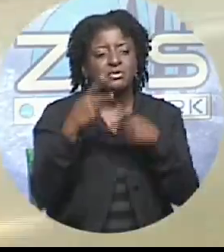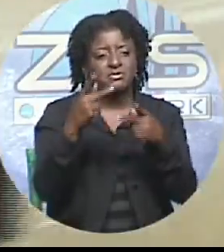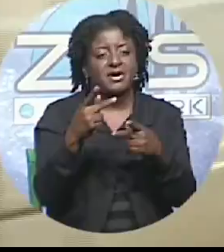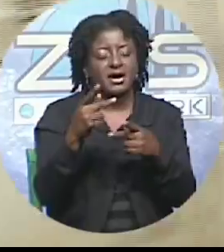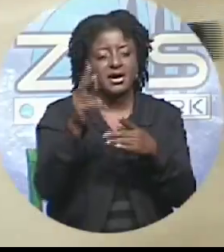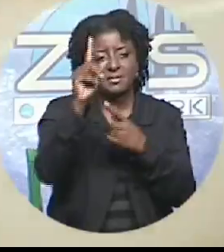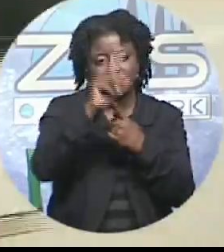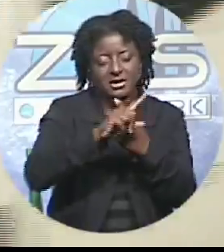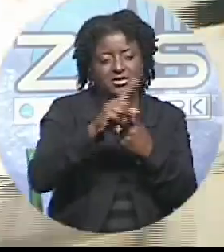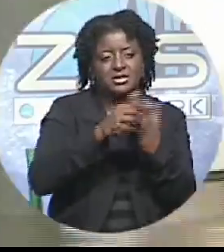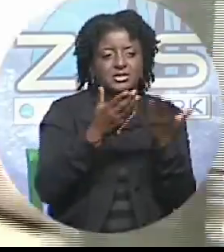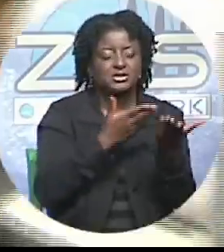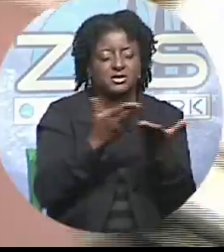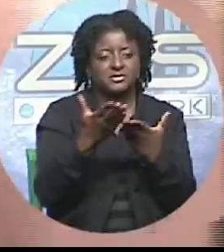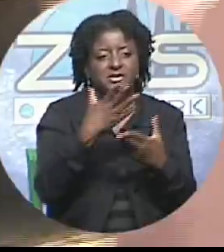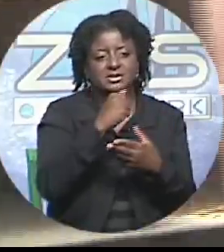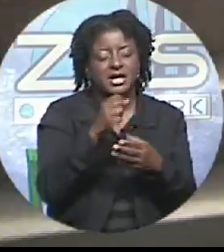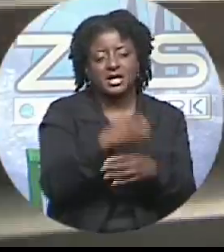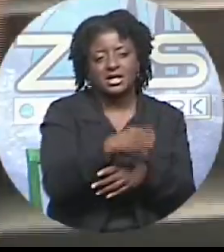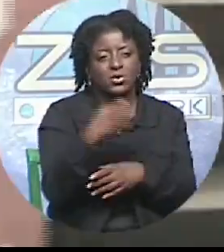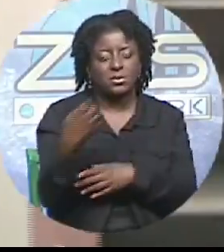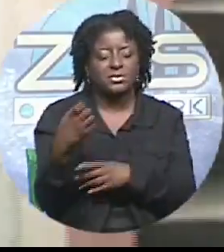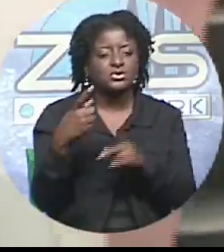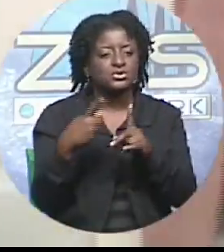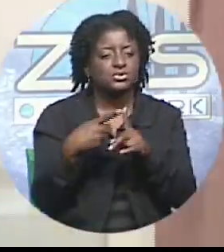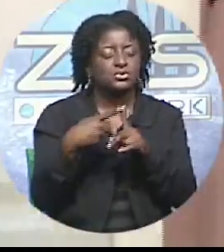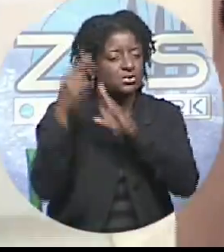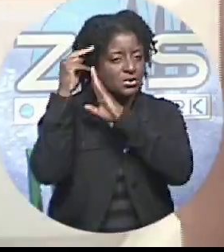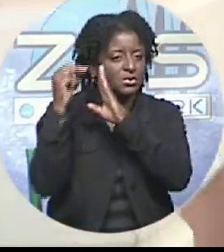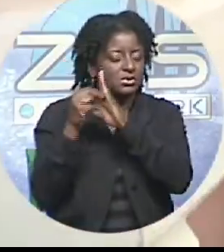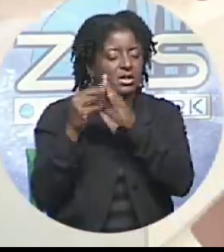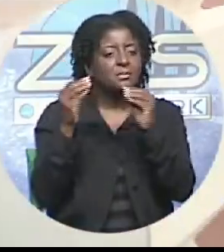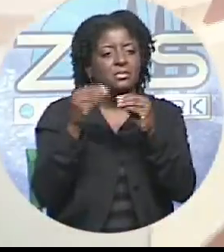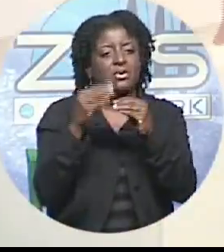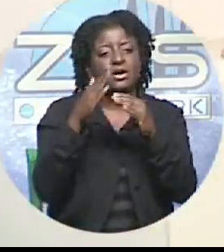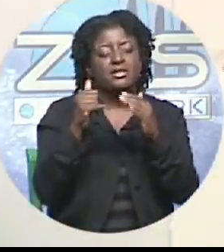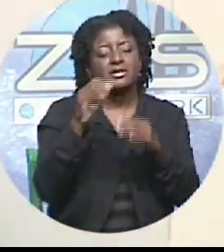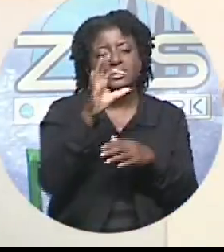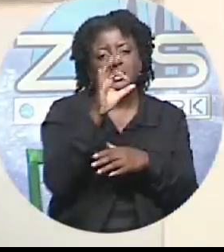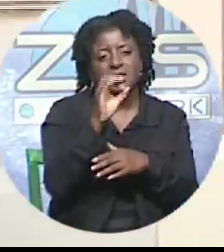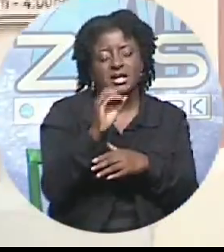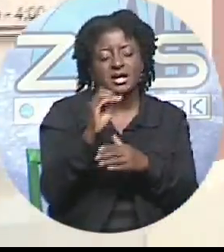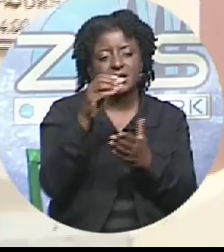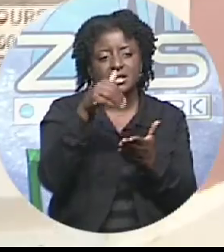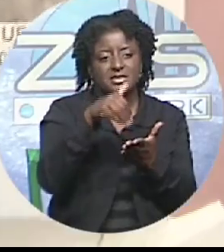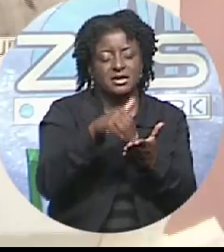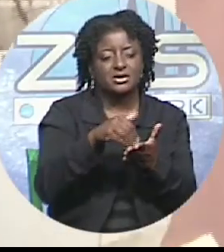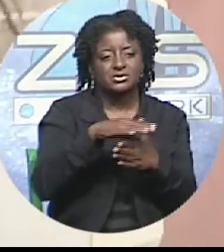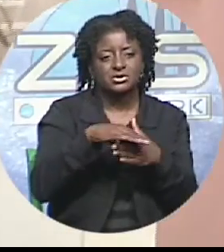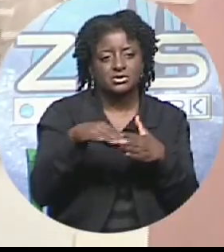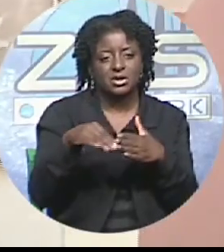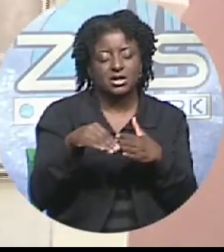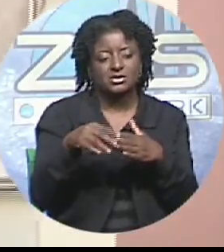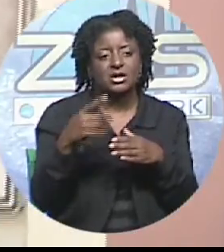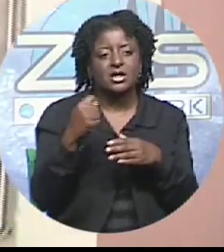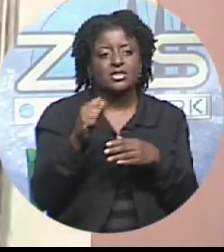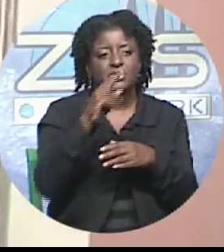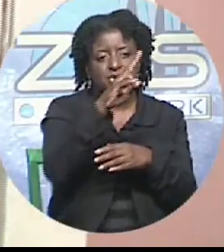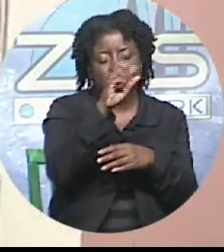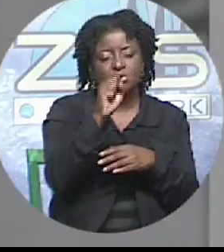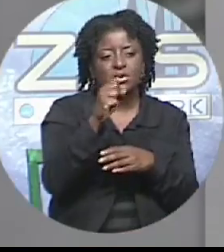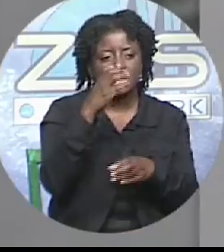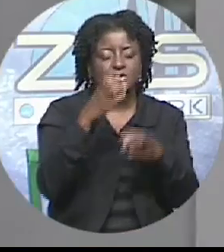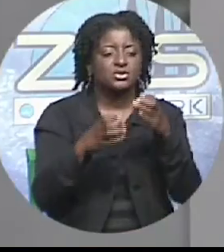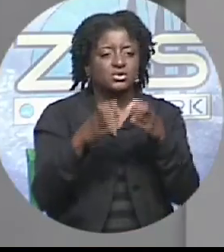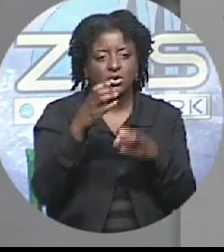to Bahama that exceeds $90,000 per month, while he says the order by the U.S. court only makes provisions for the debtor in